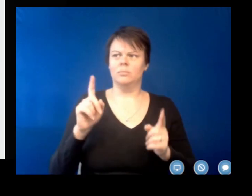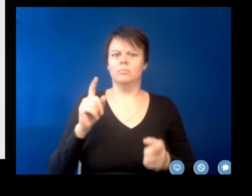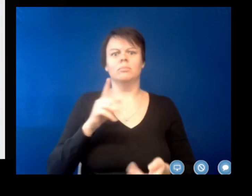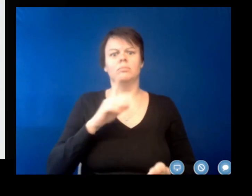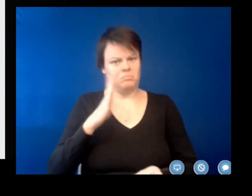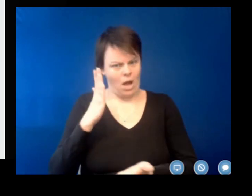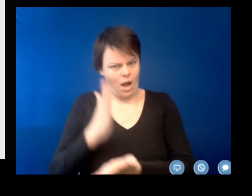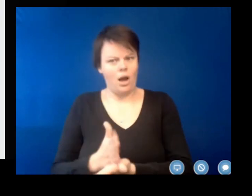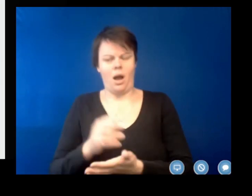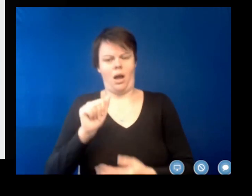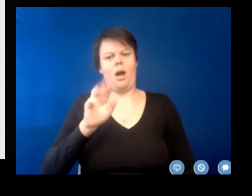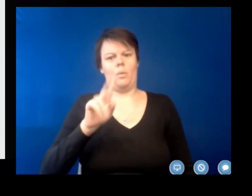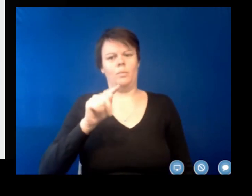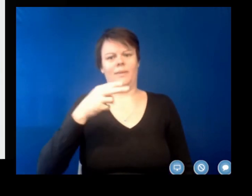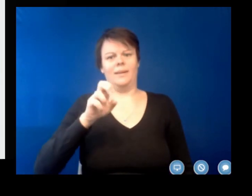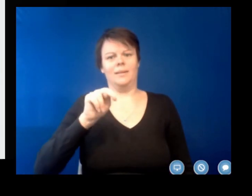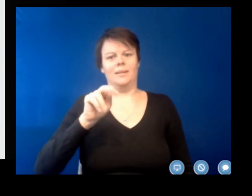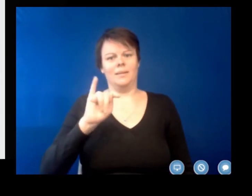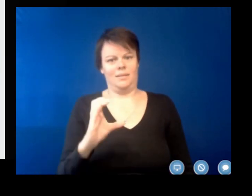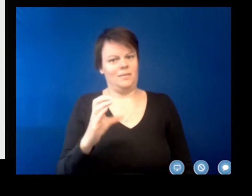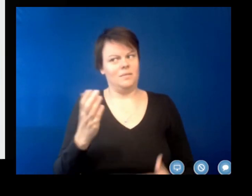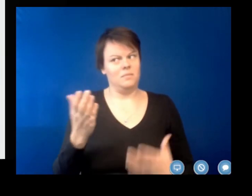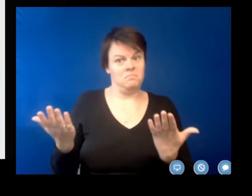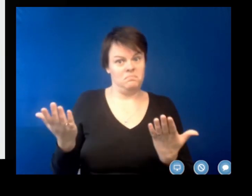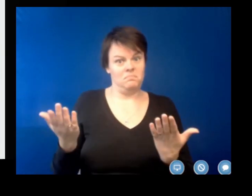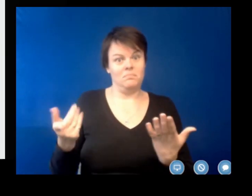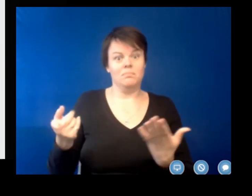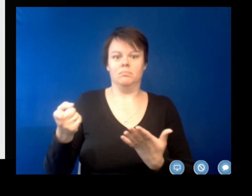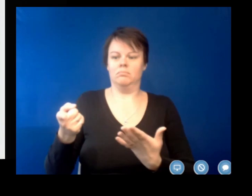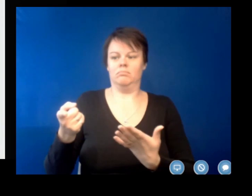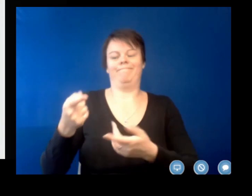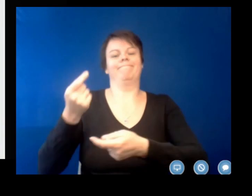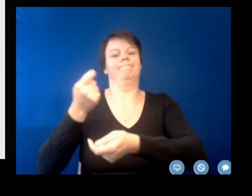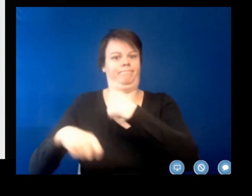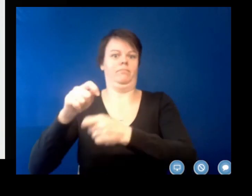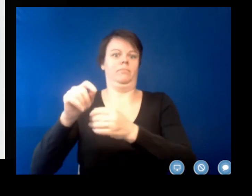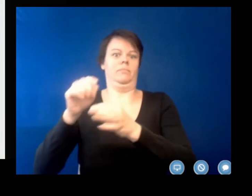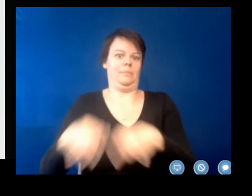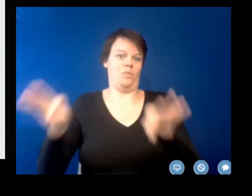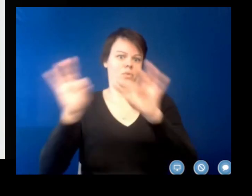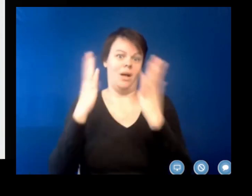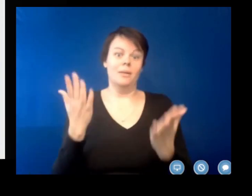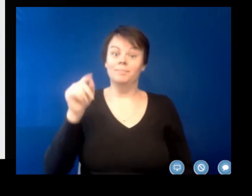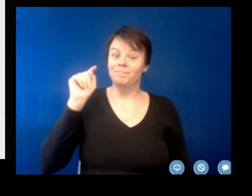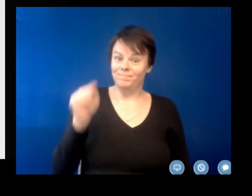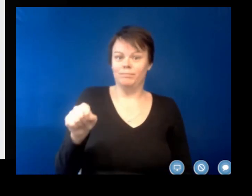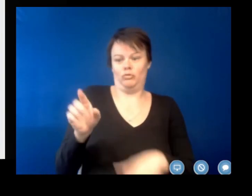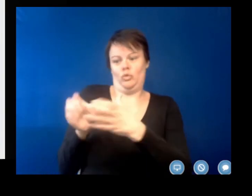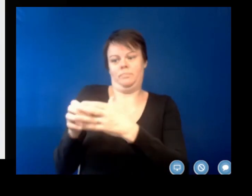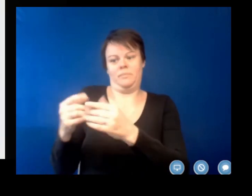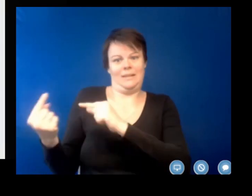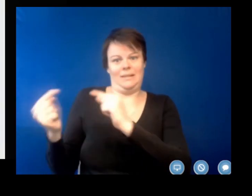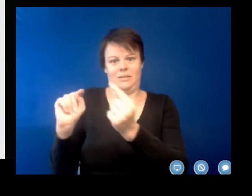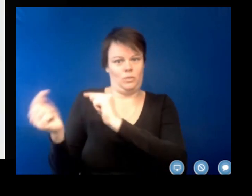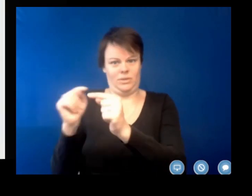And that's another form of localization of differences. The next